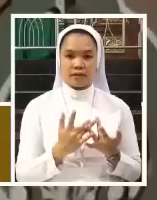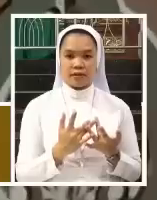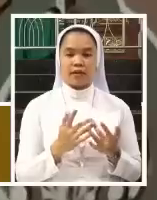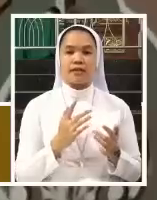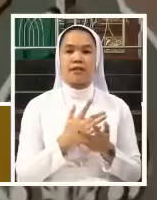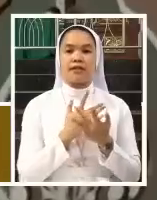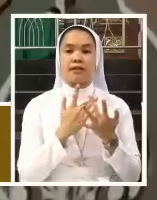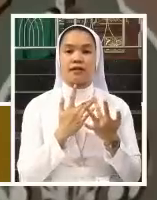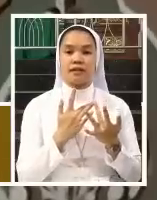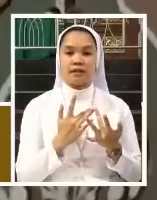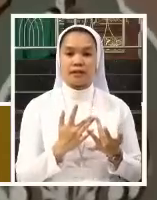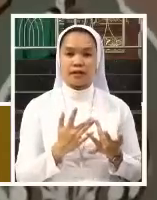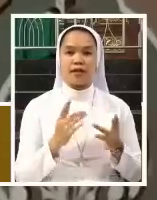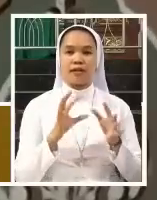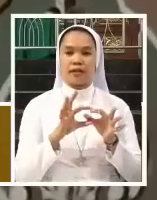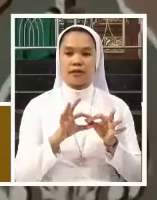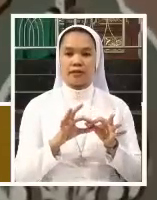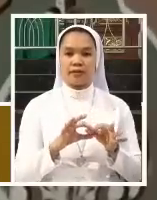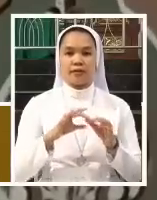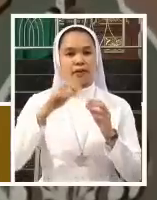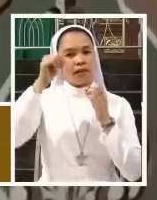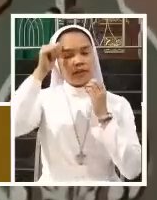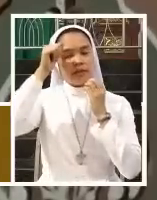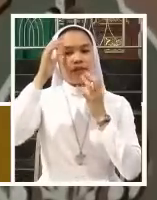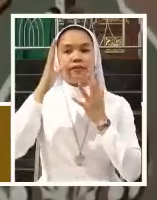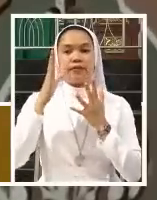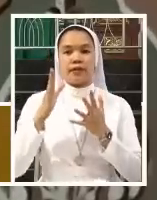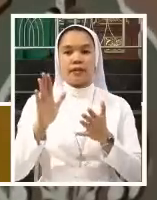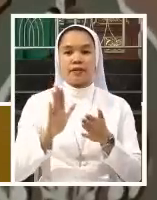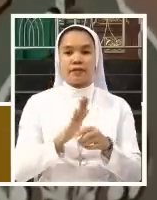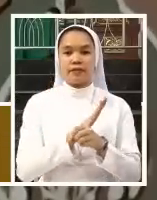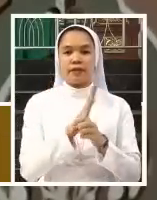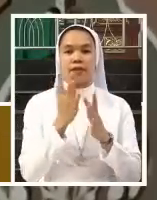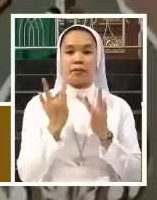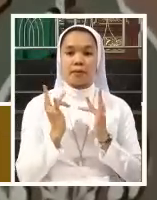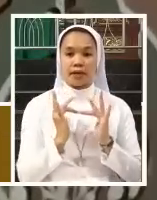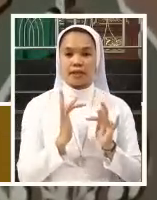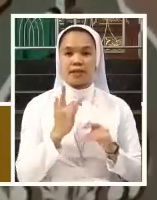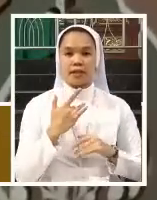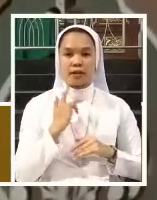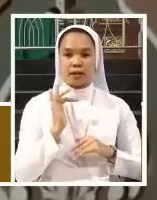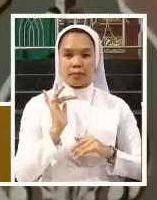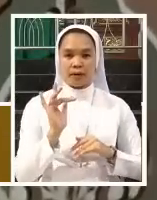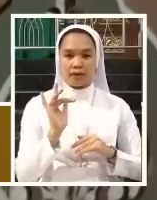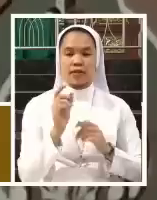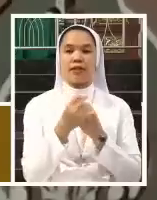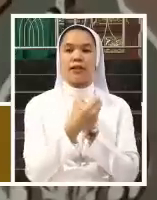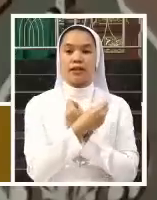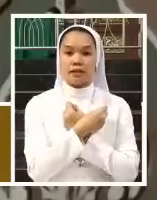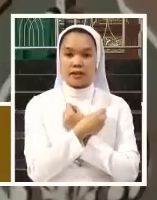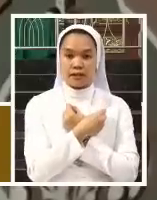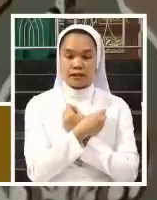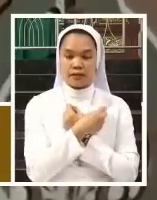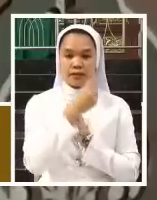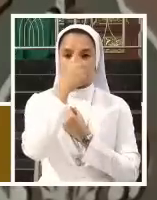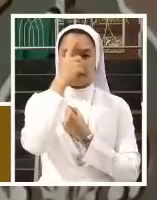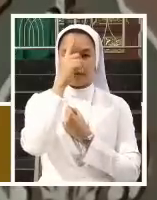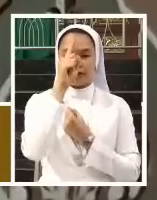heart of the Father, full of mercy, compassion, love for us.